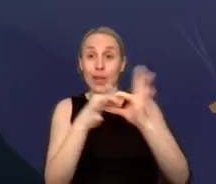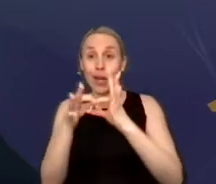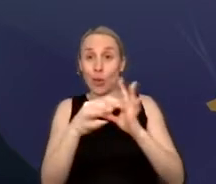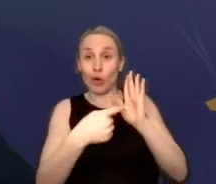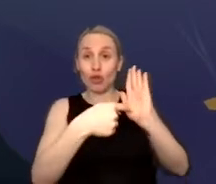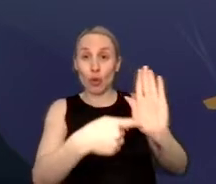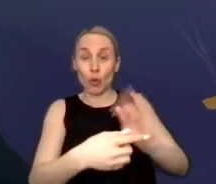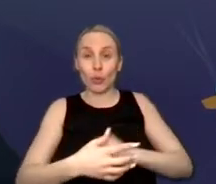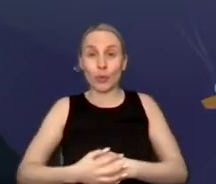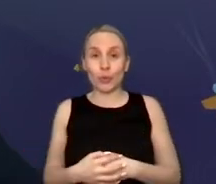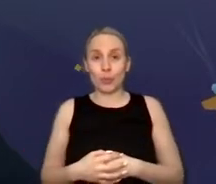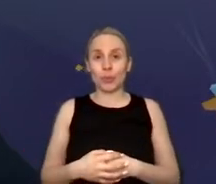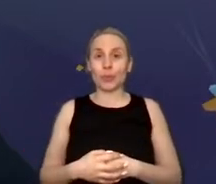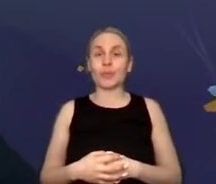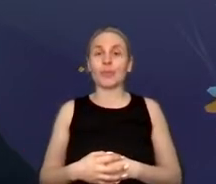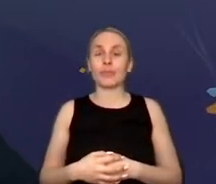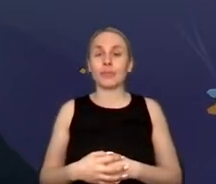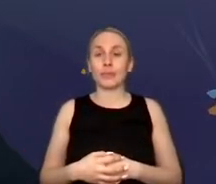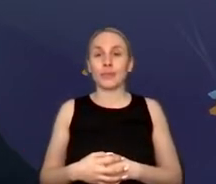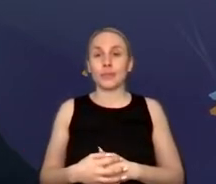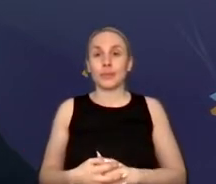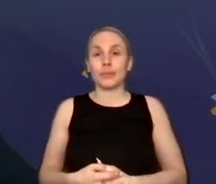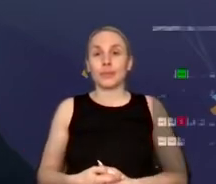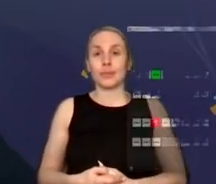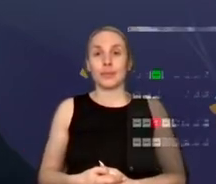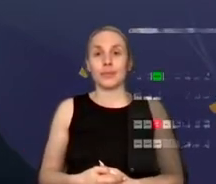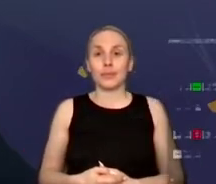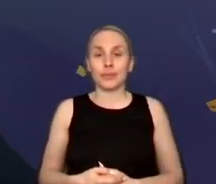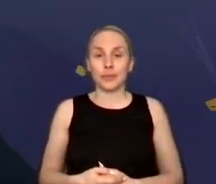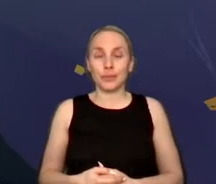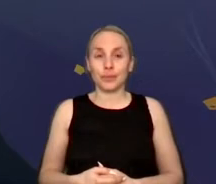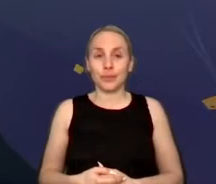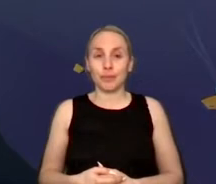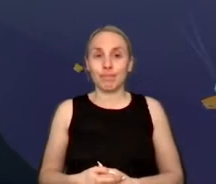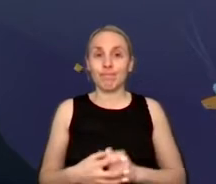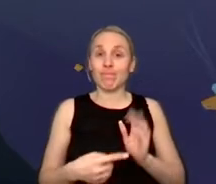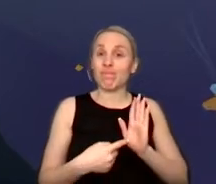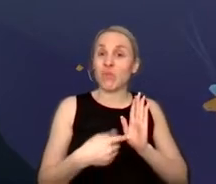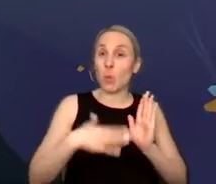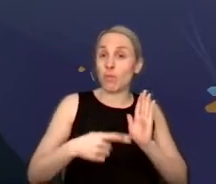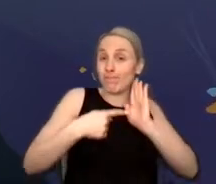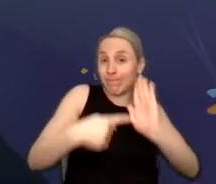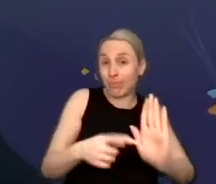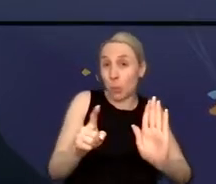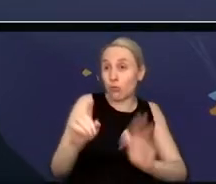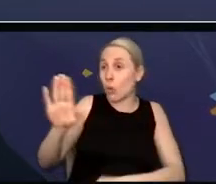to reflect a bit on everyone who has contributed to Hivemind.